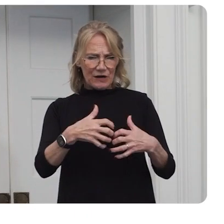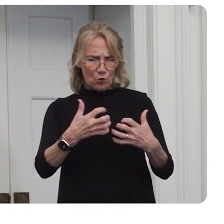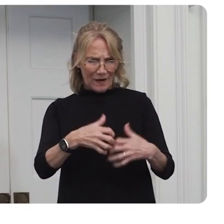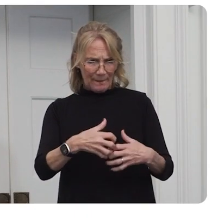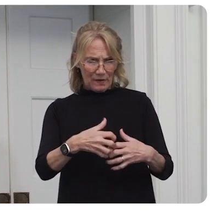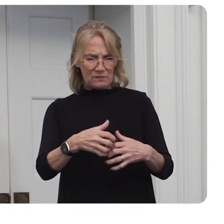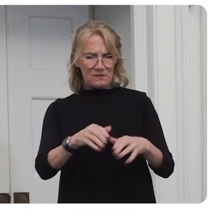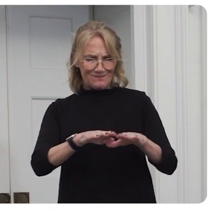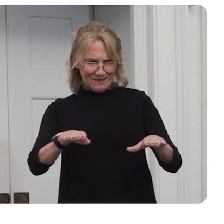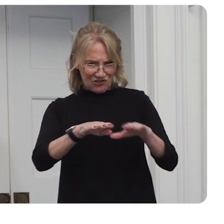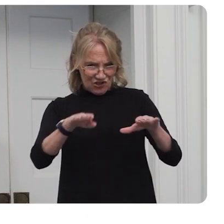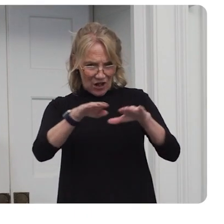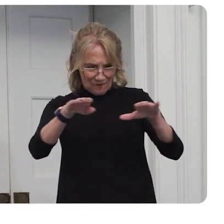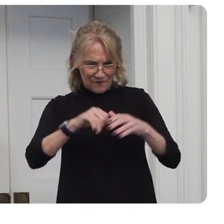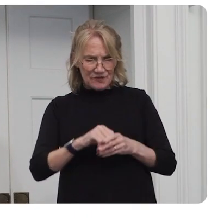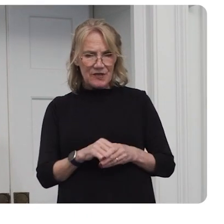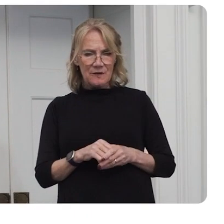of equipment storage